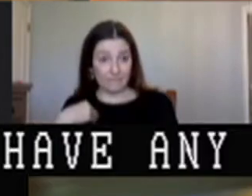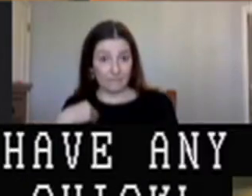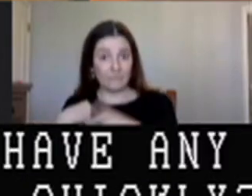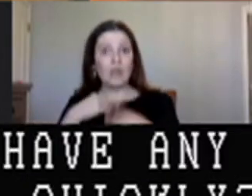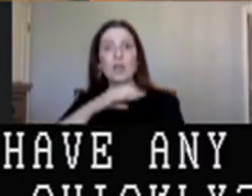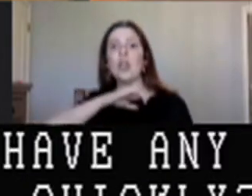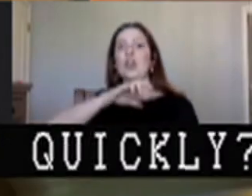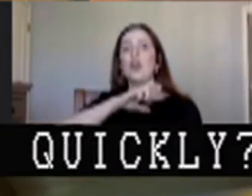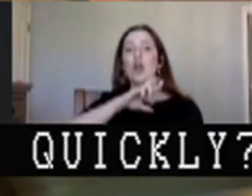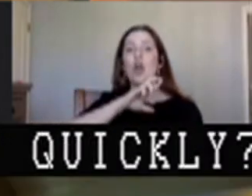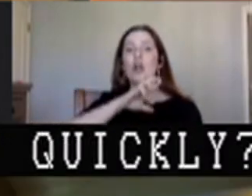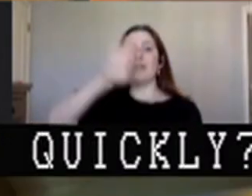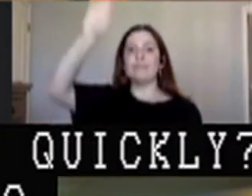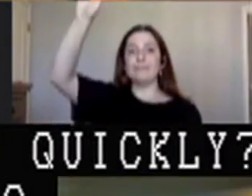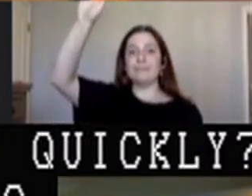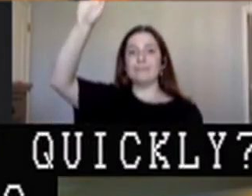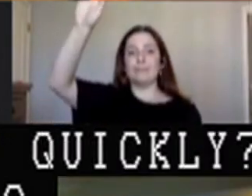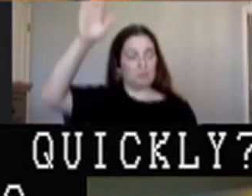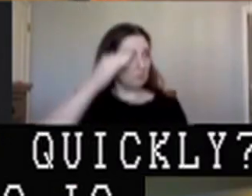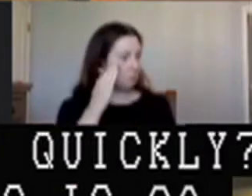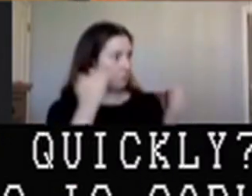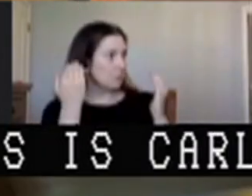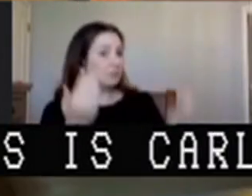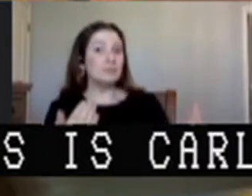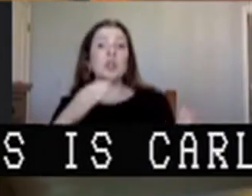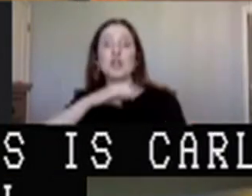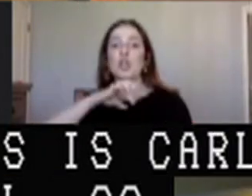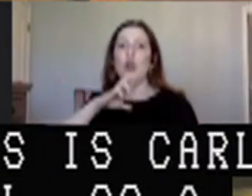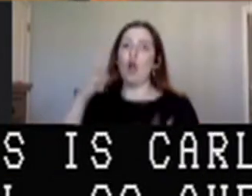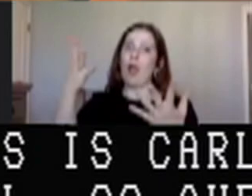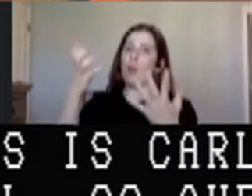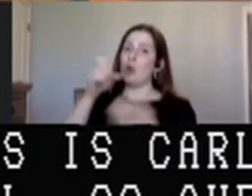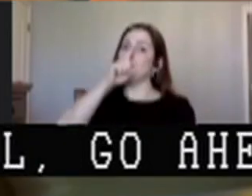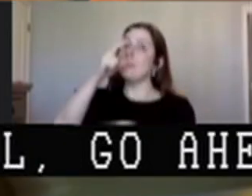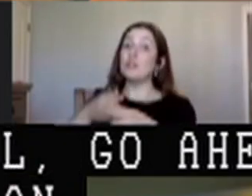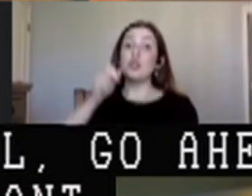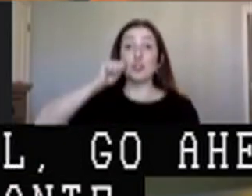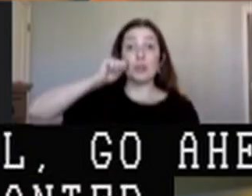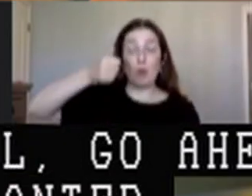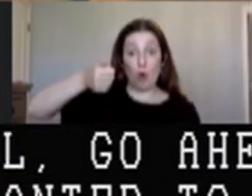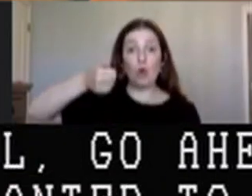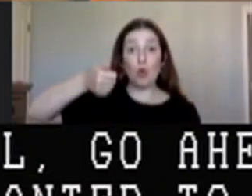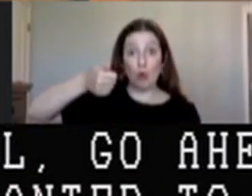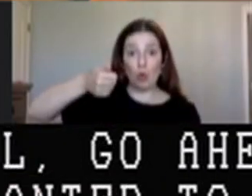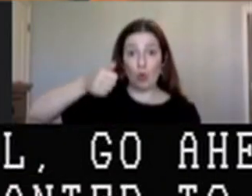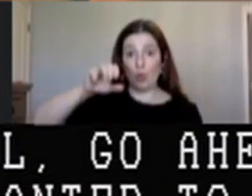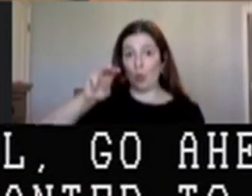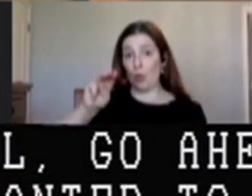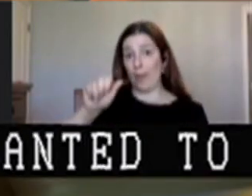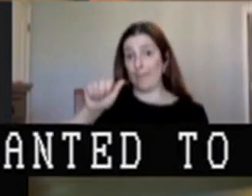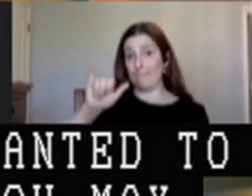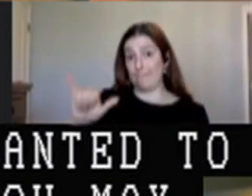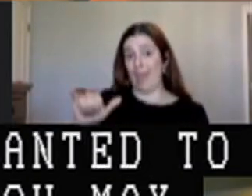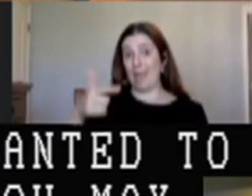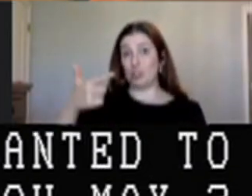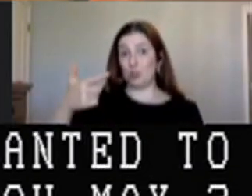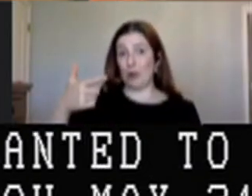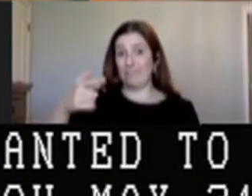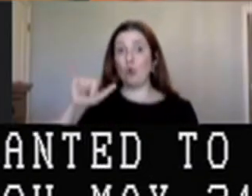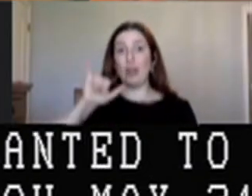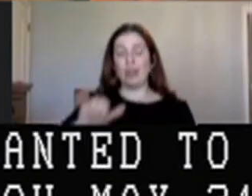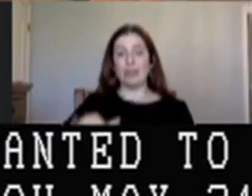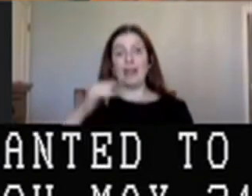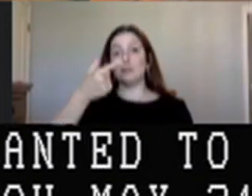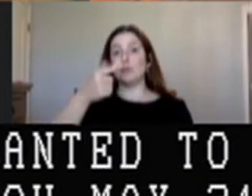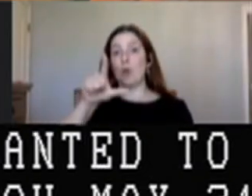Carl. Carl, go ahead. I just wanted to point out that tomorrow, May 21st, is Global Accessibility Day. And if